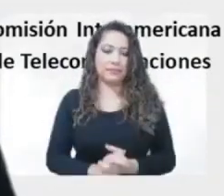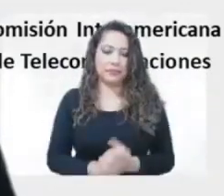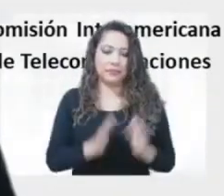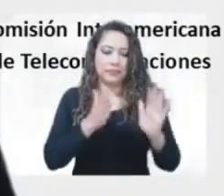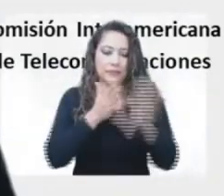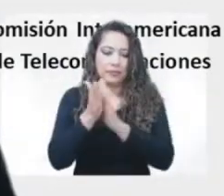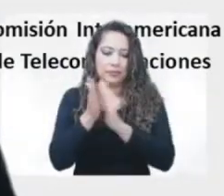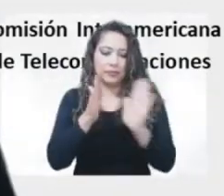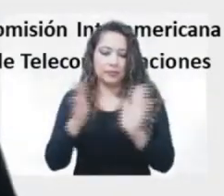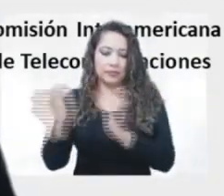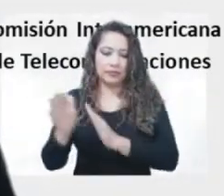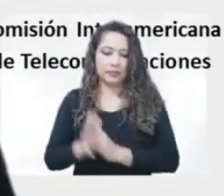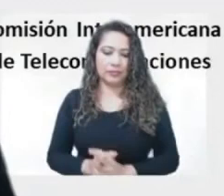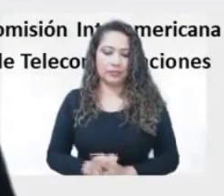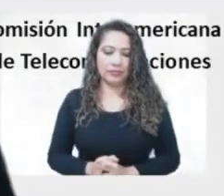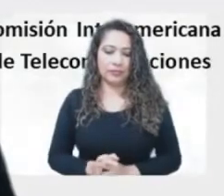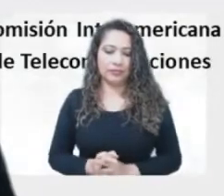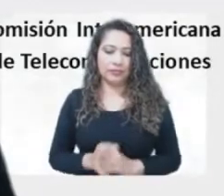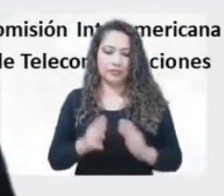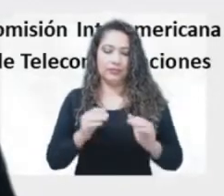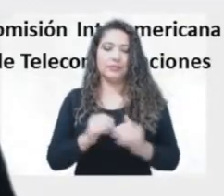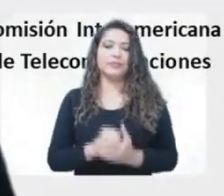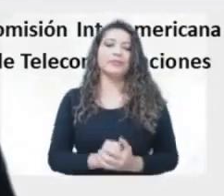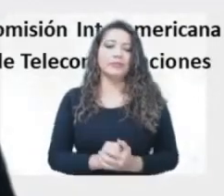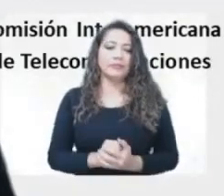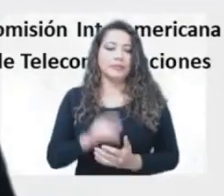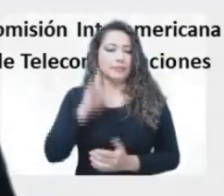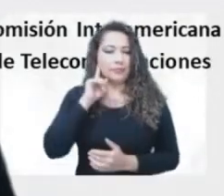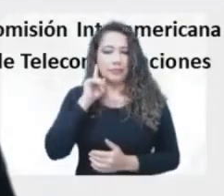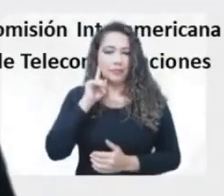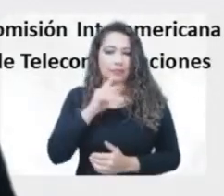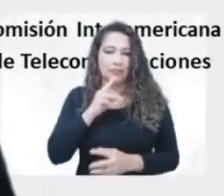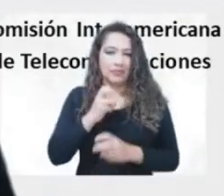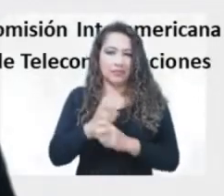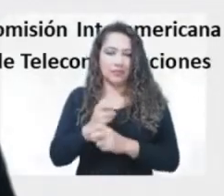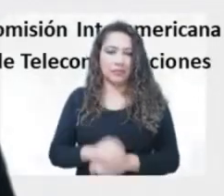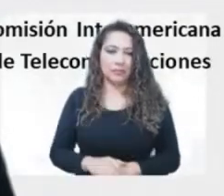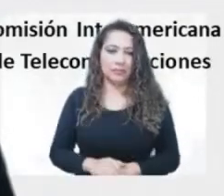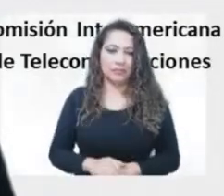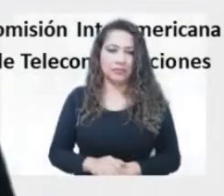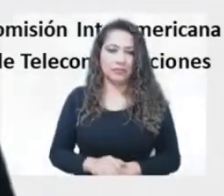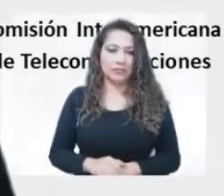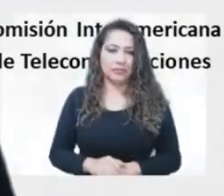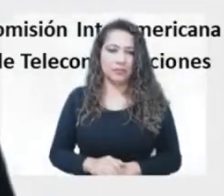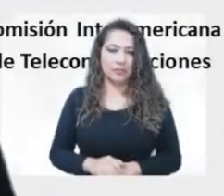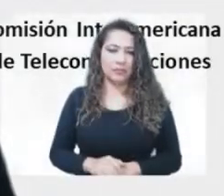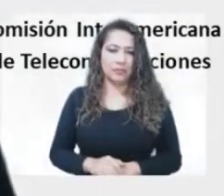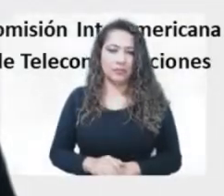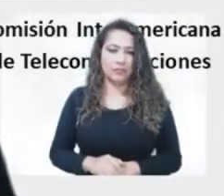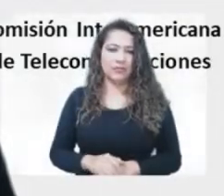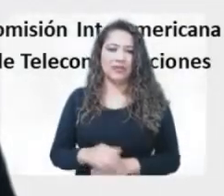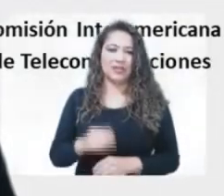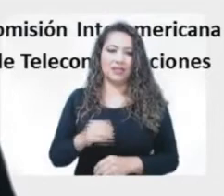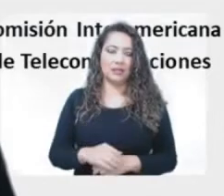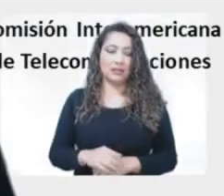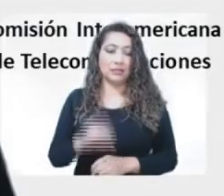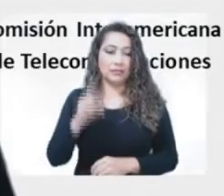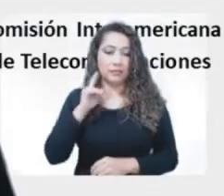que dentro de los temas principales que se discutieron, la. Among the main topics being discussed in that